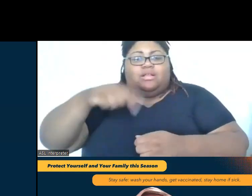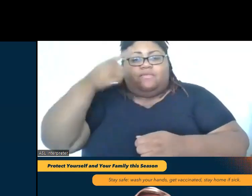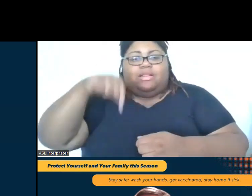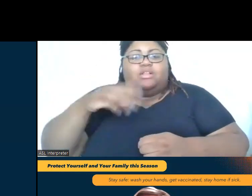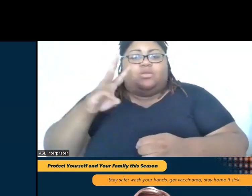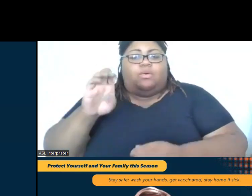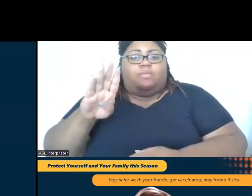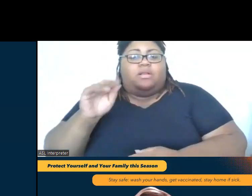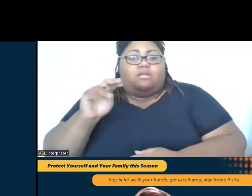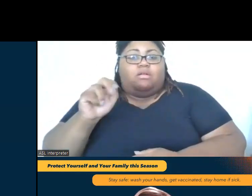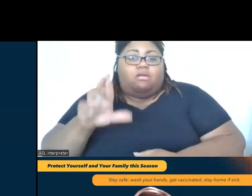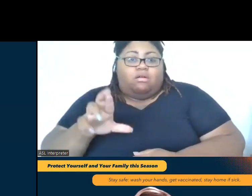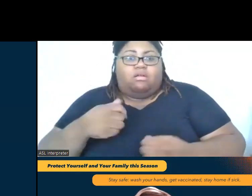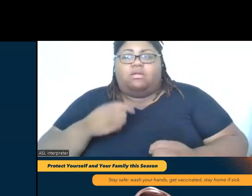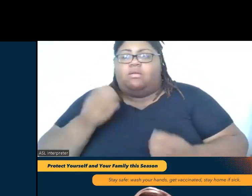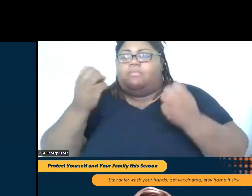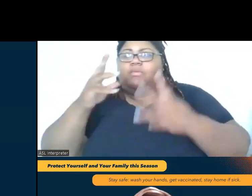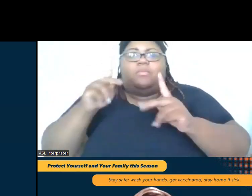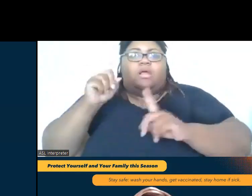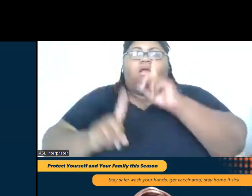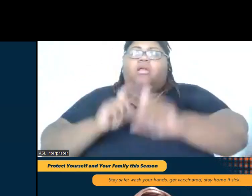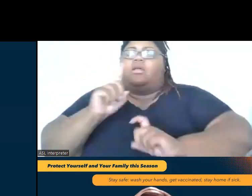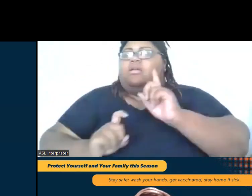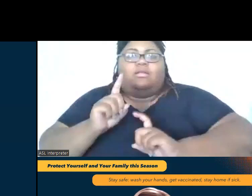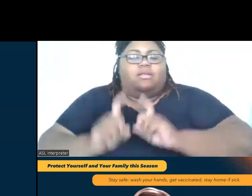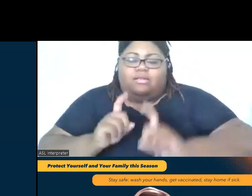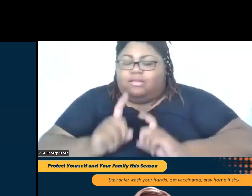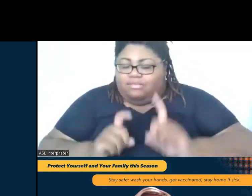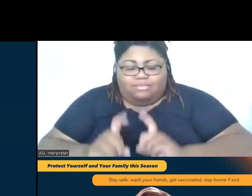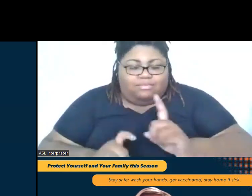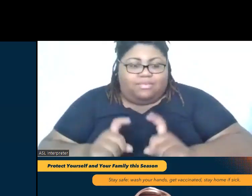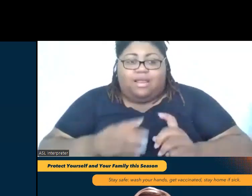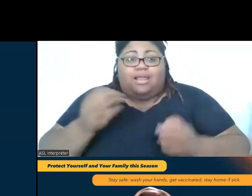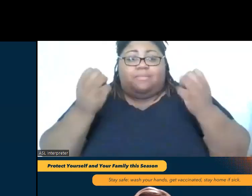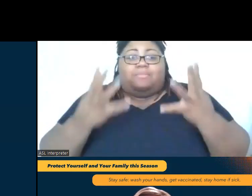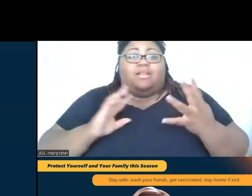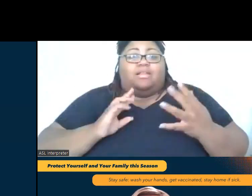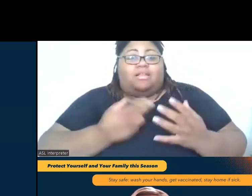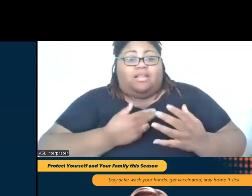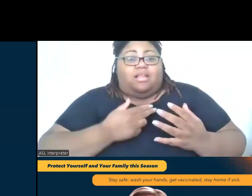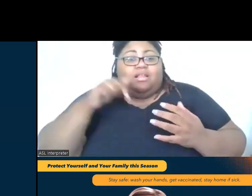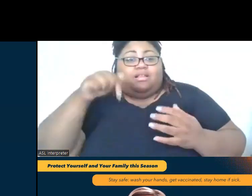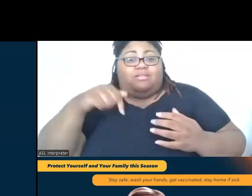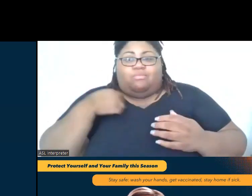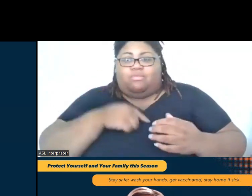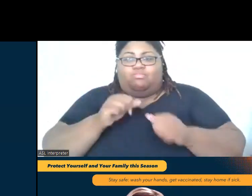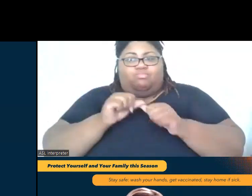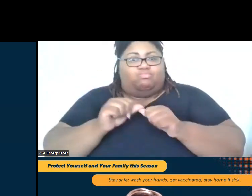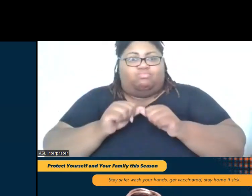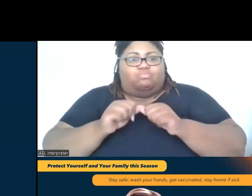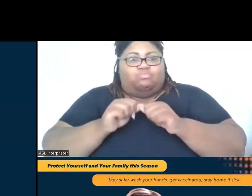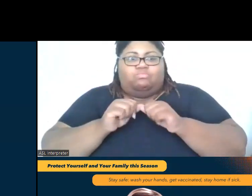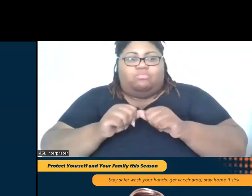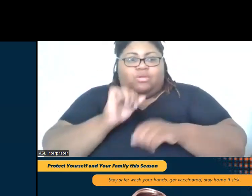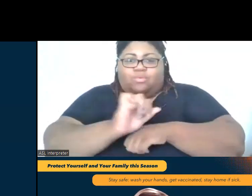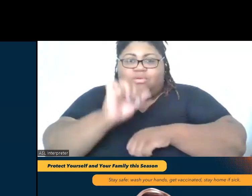We receive a lot of questions. Many of us on this webinar have been at this now for going on 3 years this